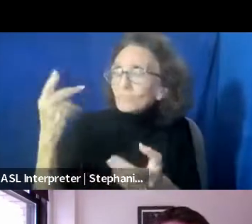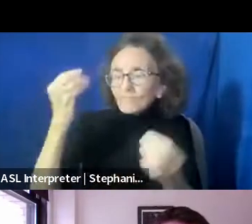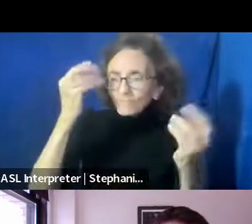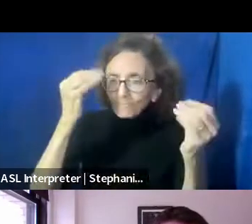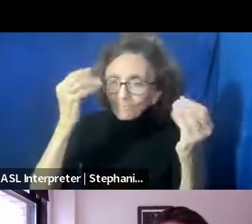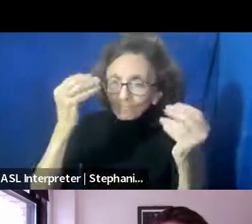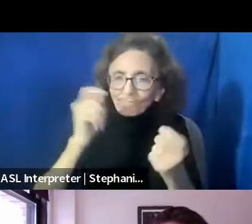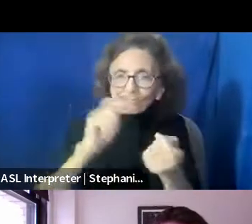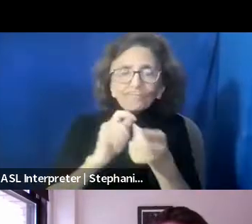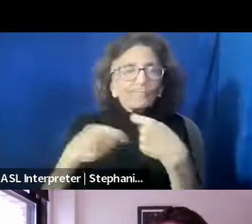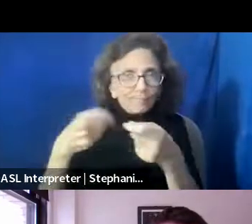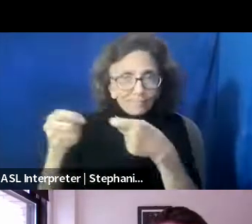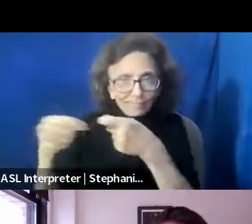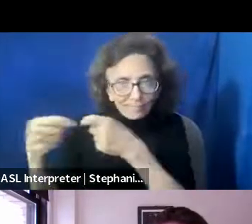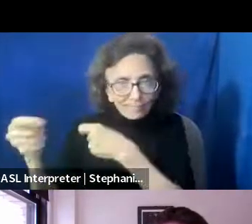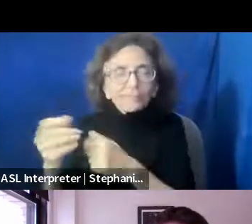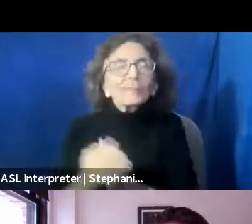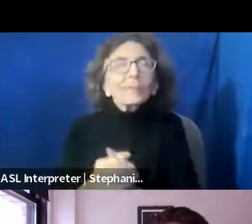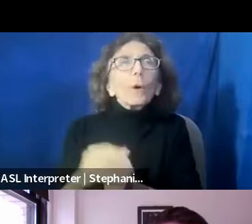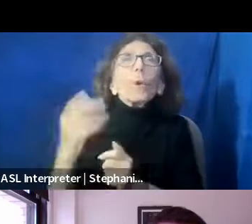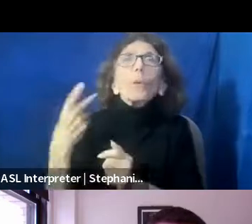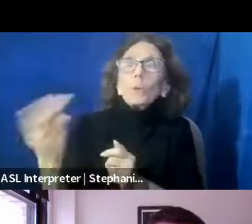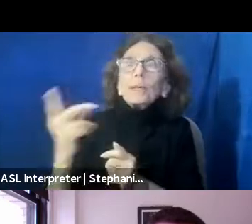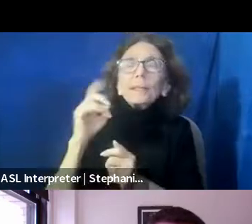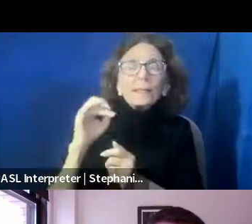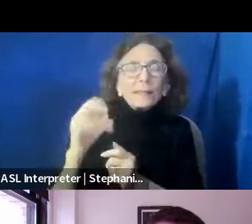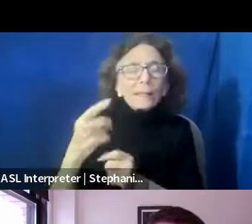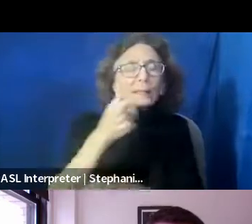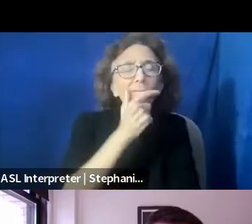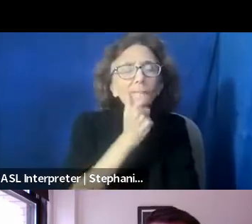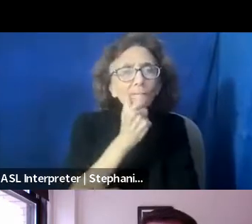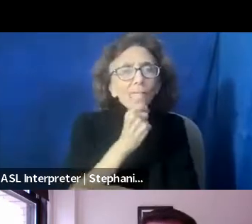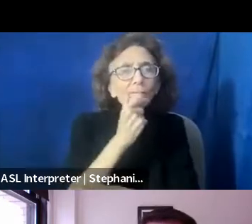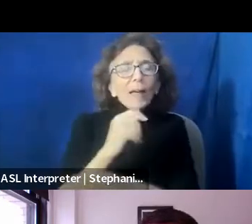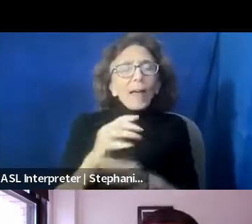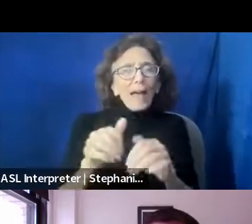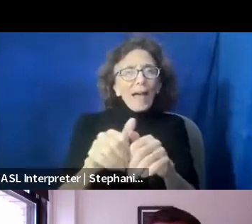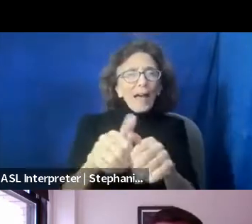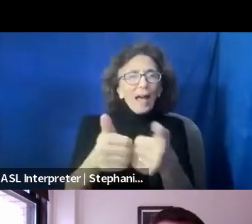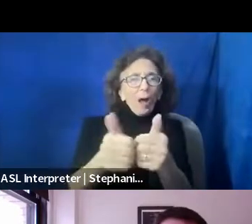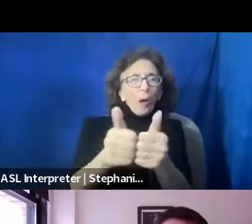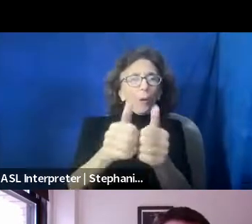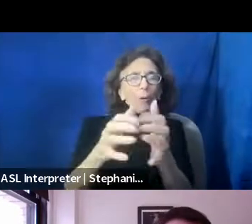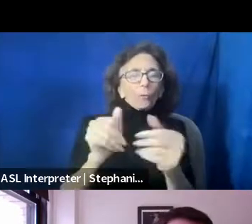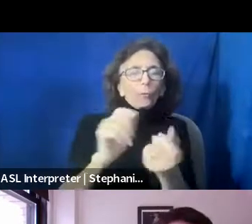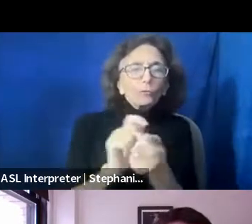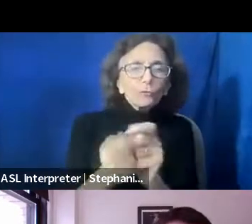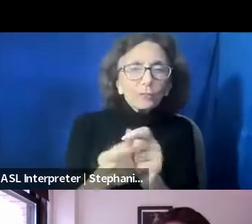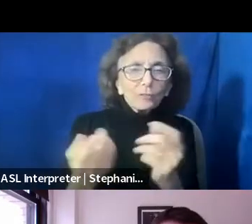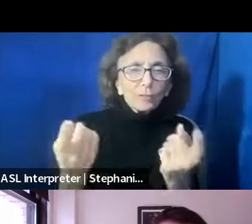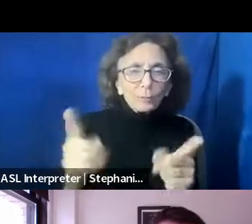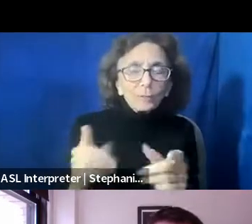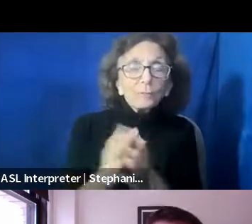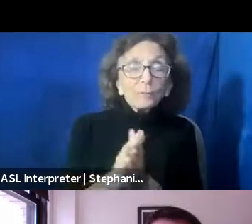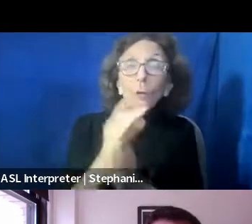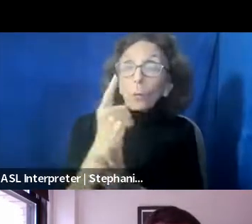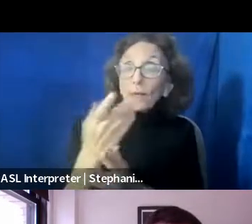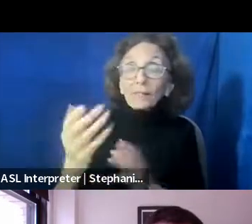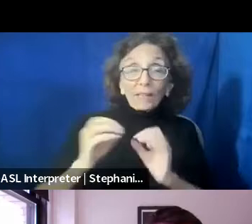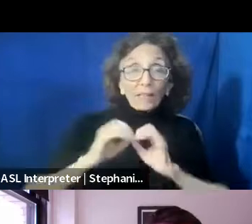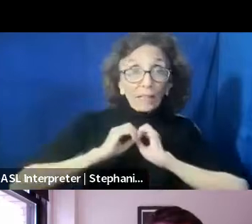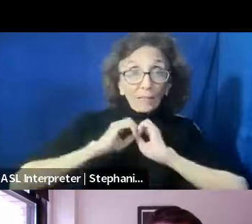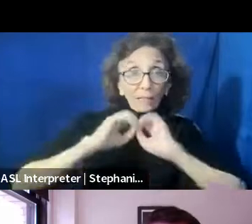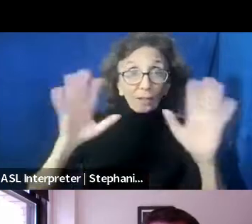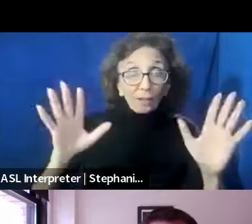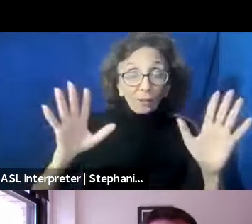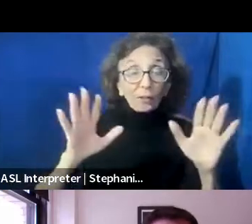to think about that, how that would happen. And so one of the very clear things was that the